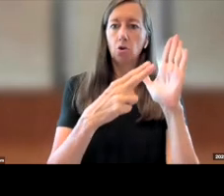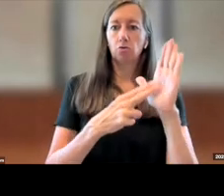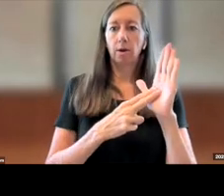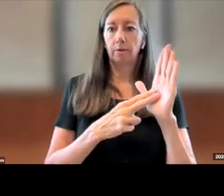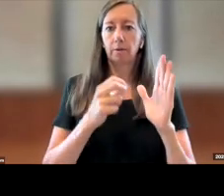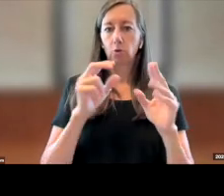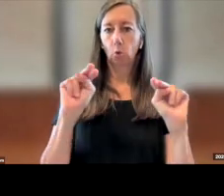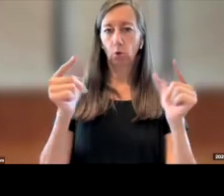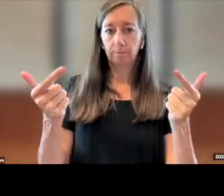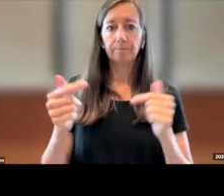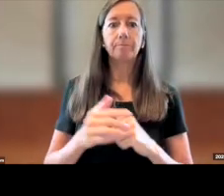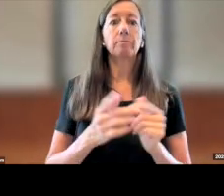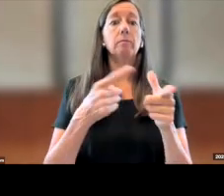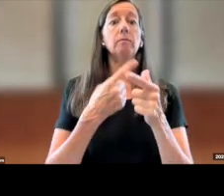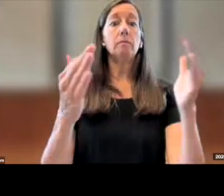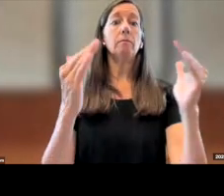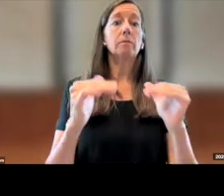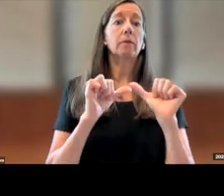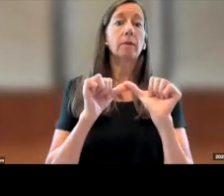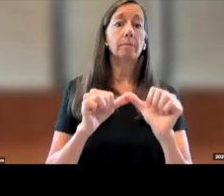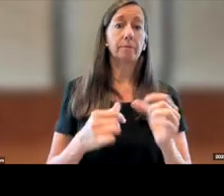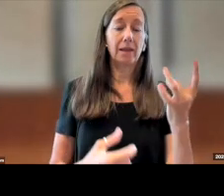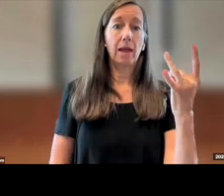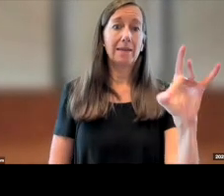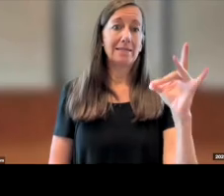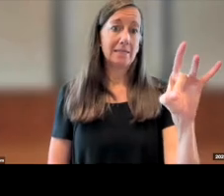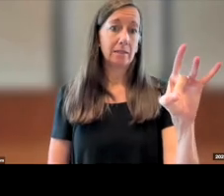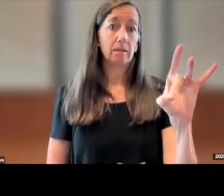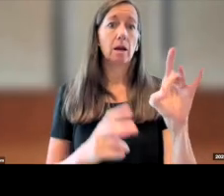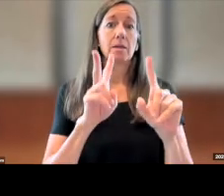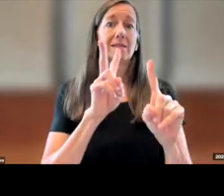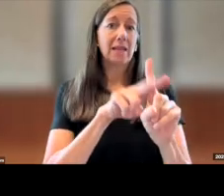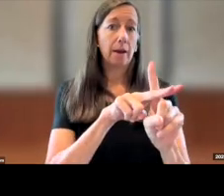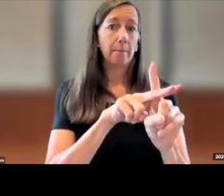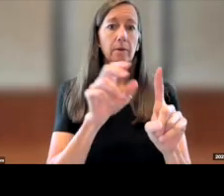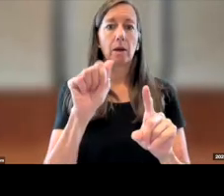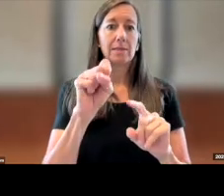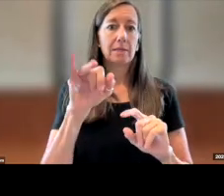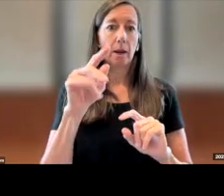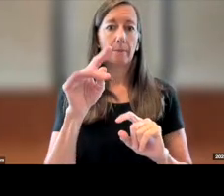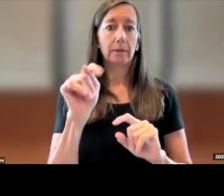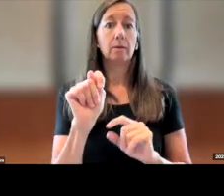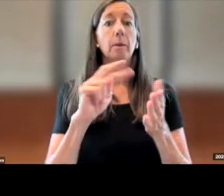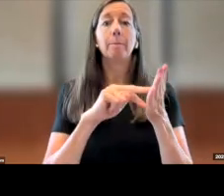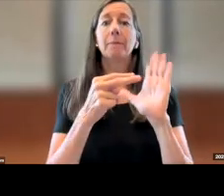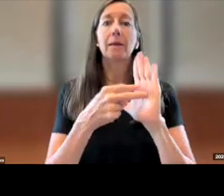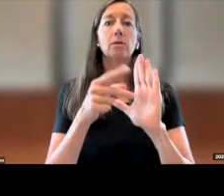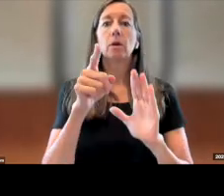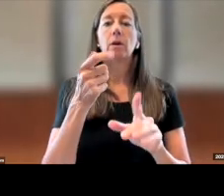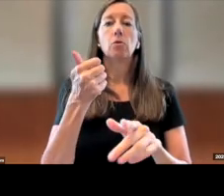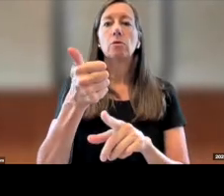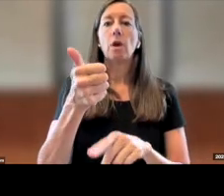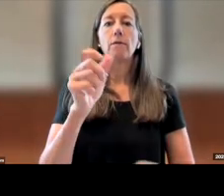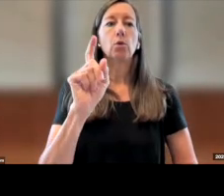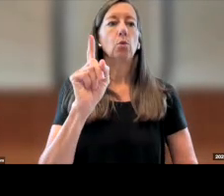basically means that you cannot decide to unilaterally assign your rights in this contract to